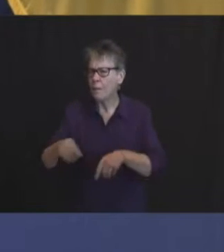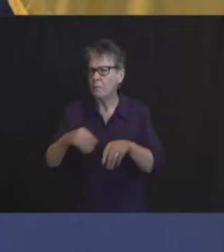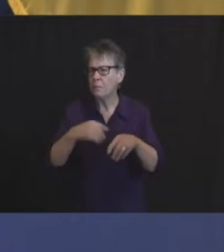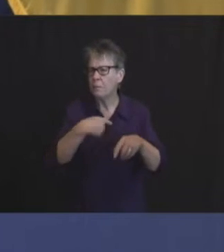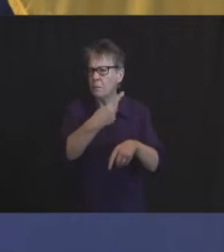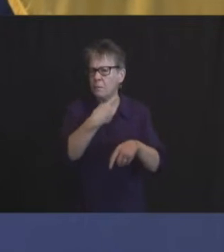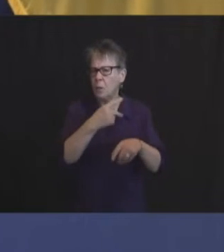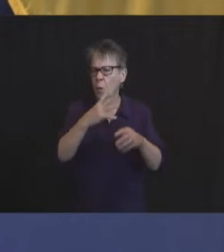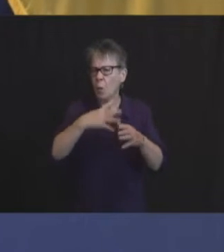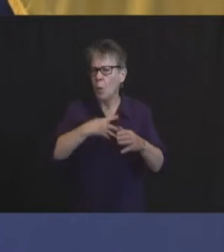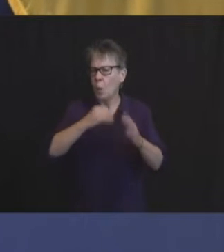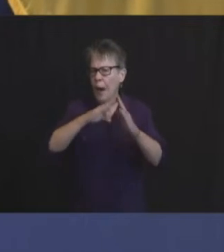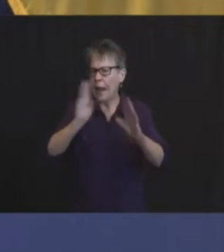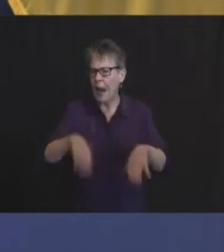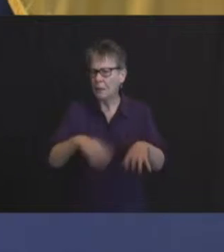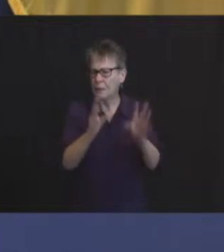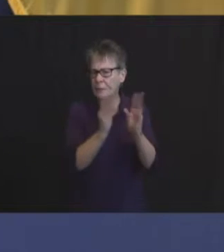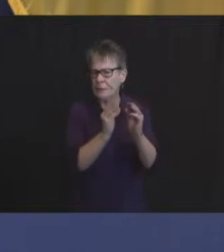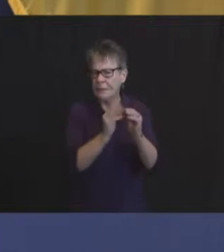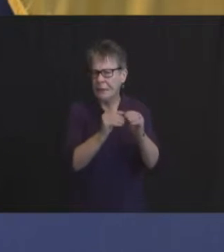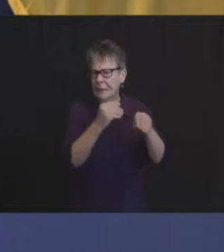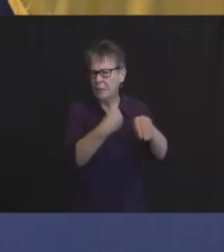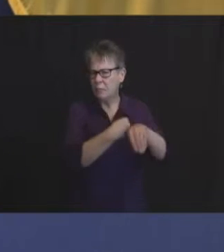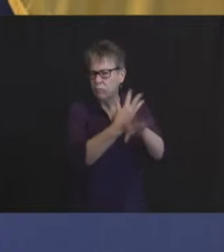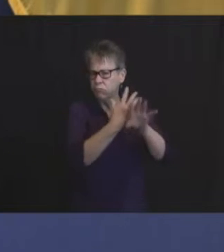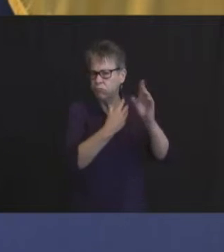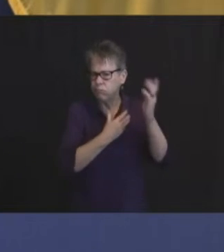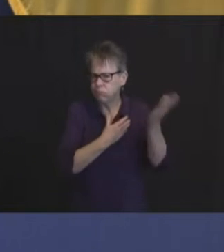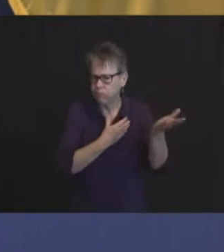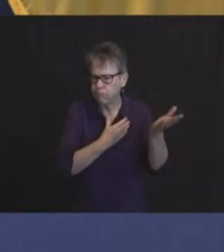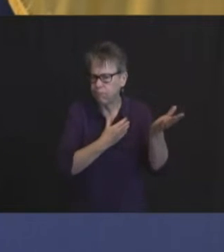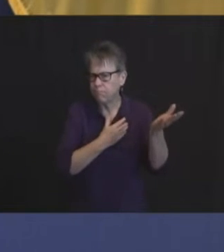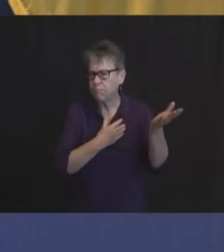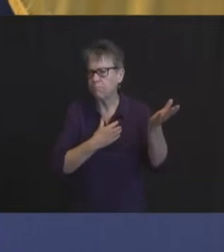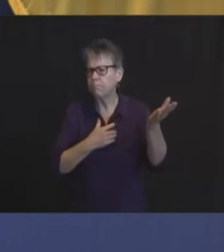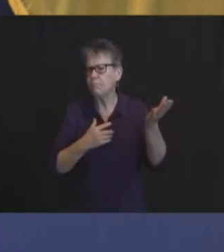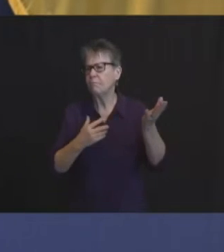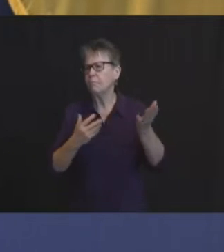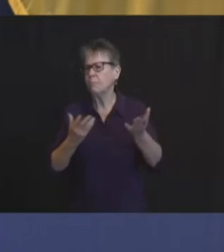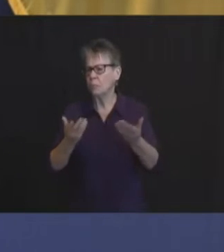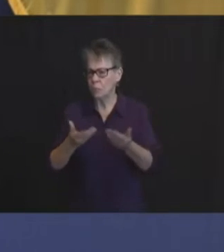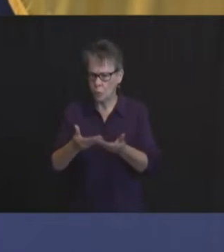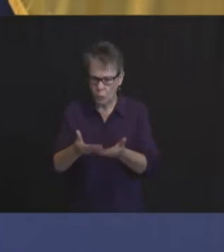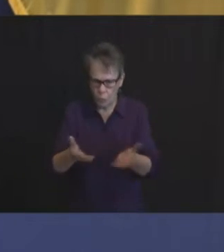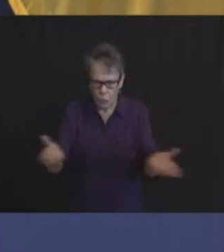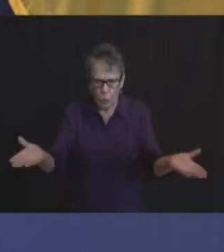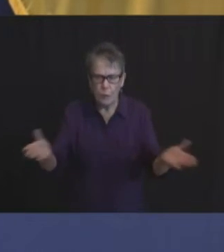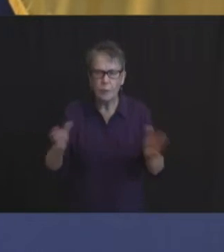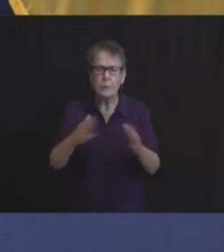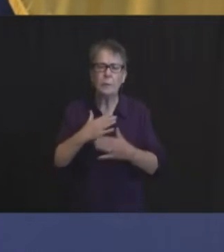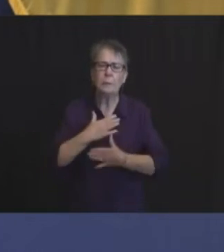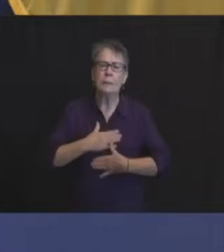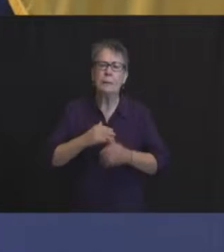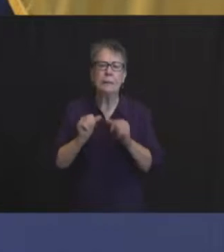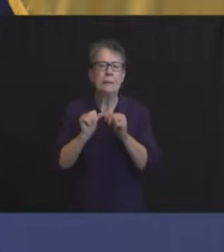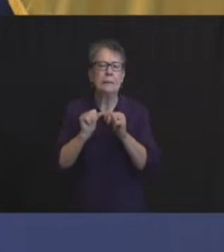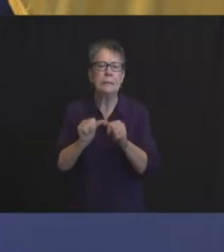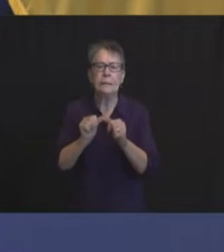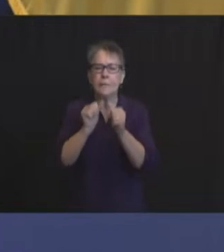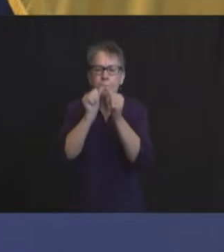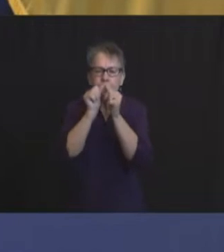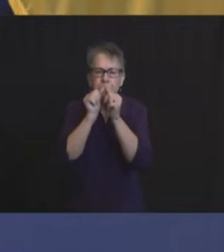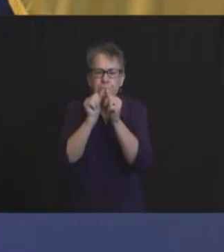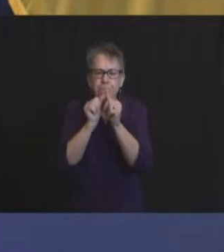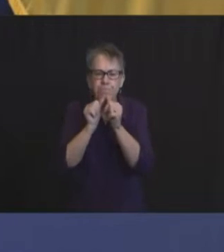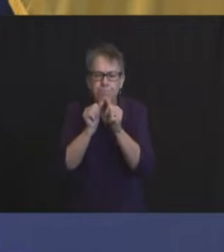can expect out of them. Folks, keep doing what you're doing. You've been extraordinary. We're through